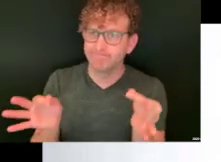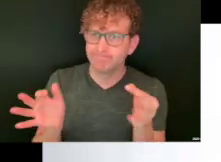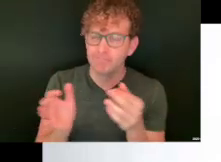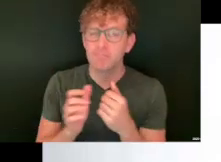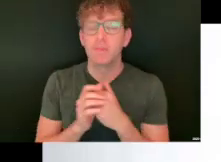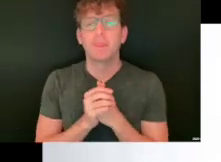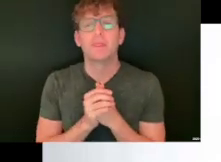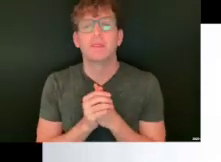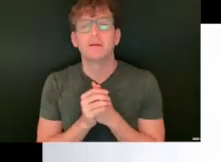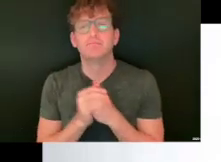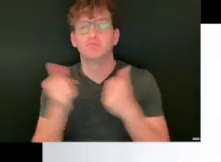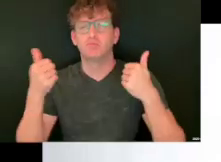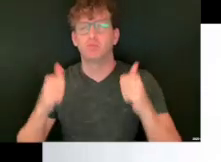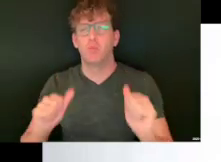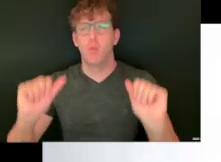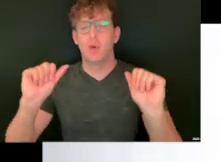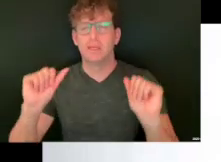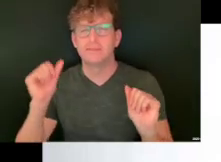information and